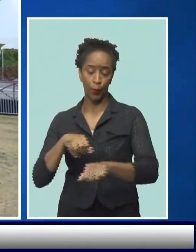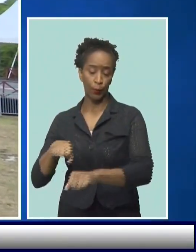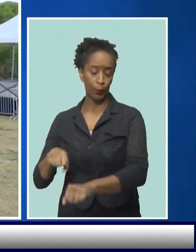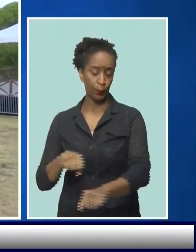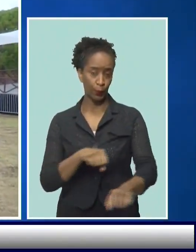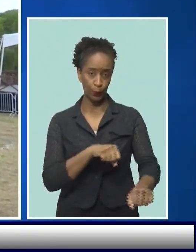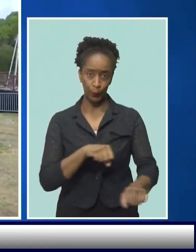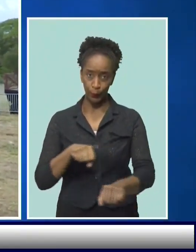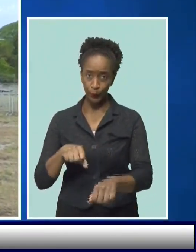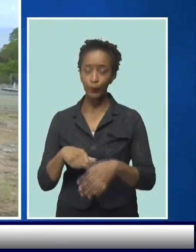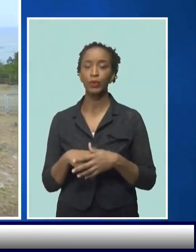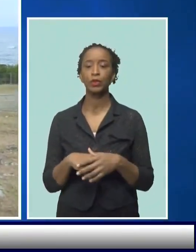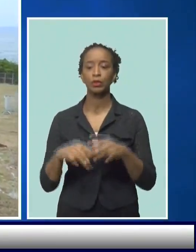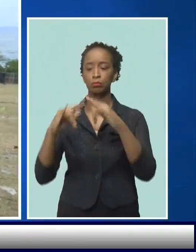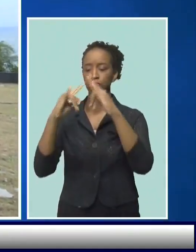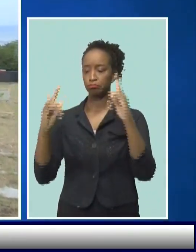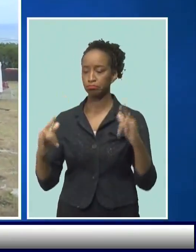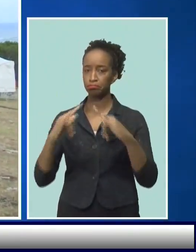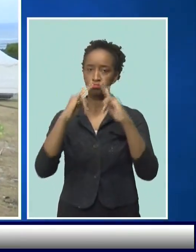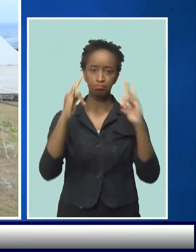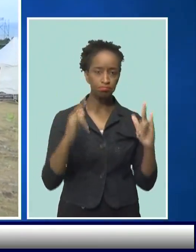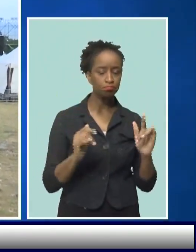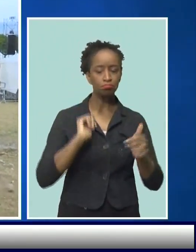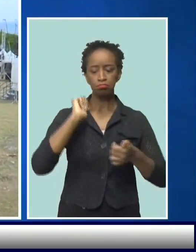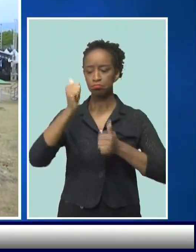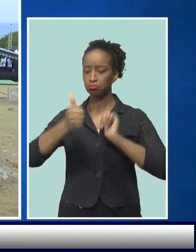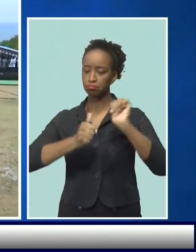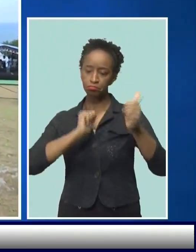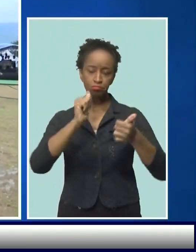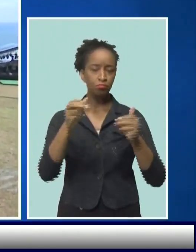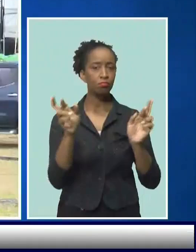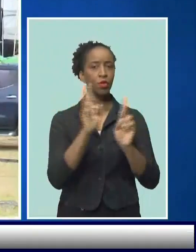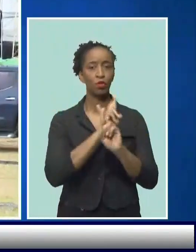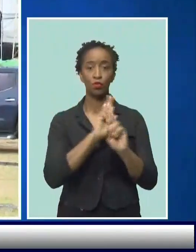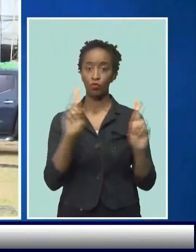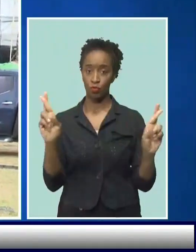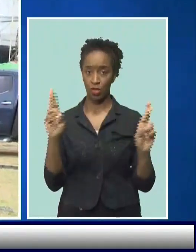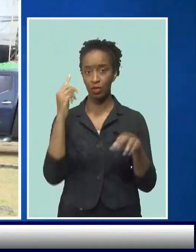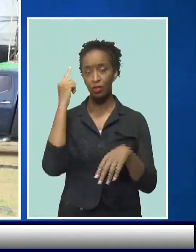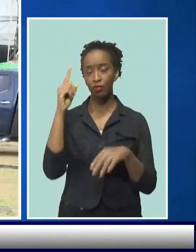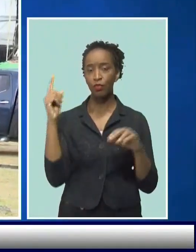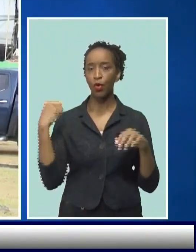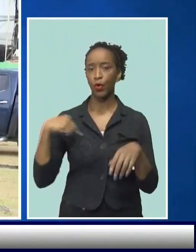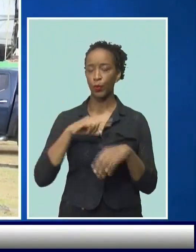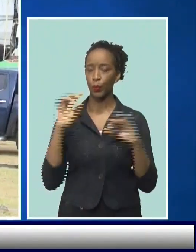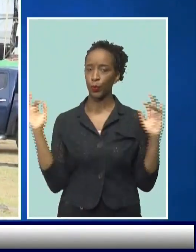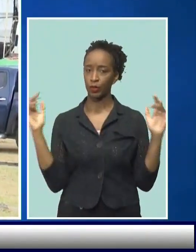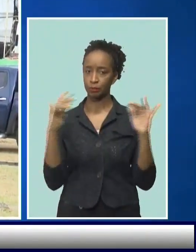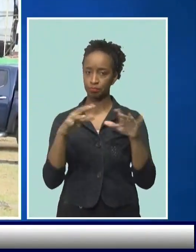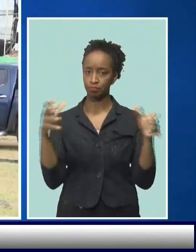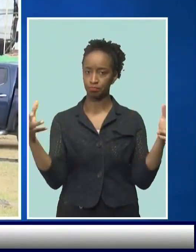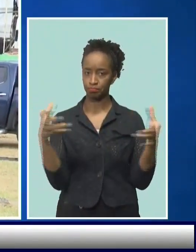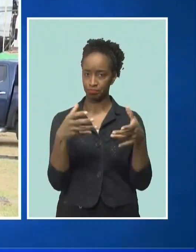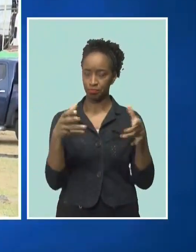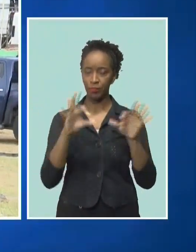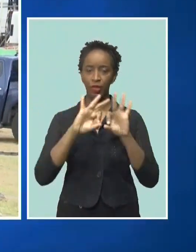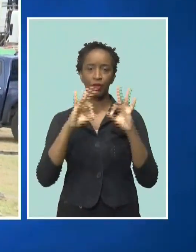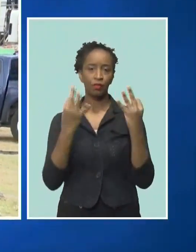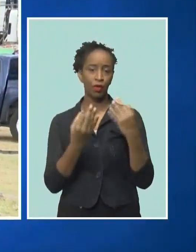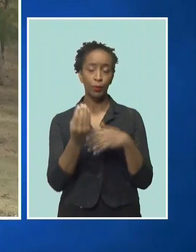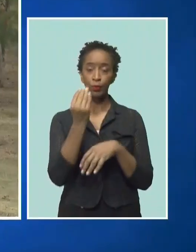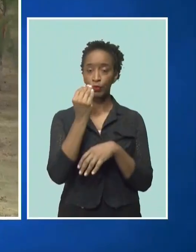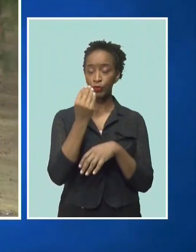other infrastructure has been put in place at Archers Bay, St. Lucie for the We Gathering 2025 Family Food and Fun